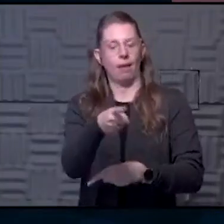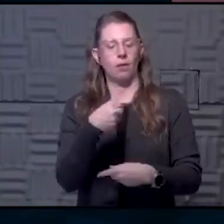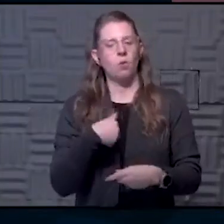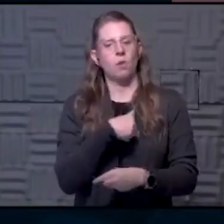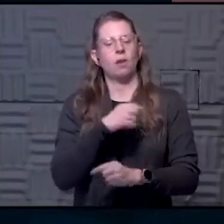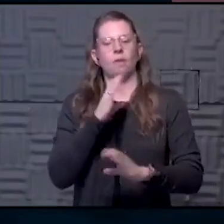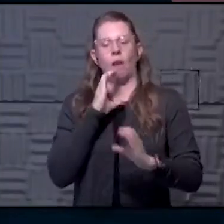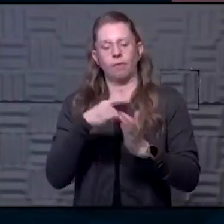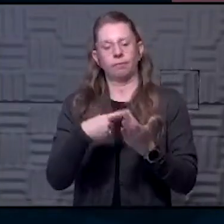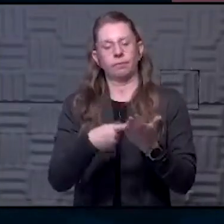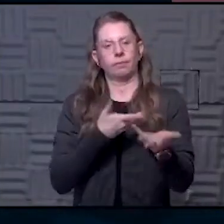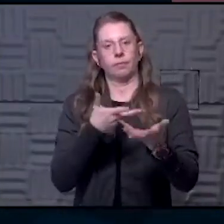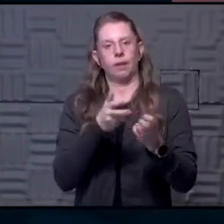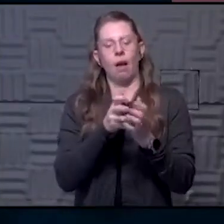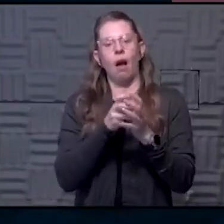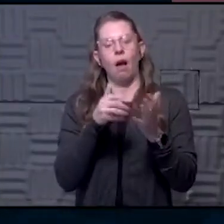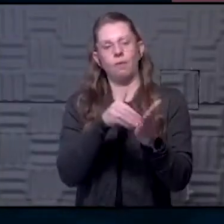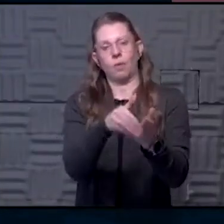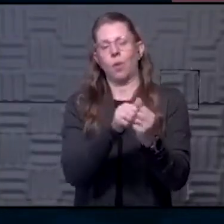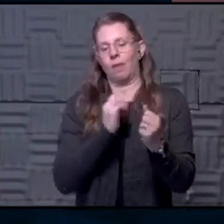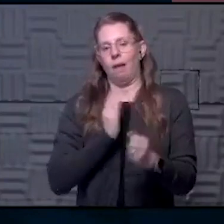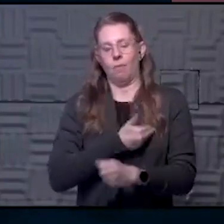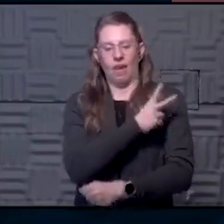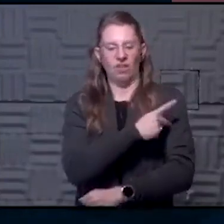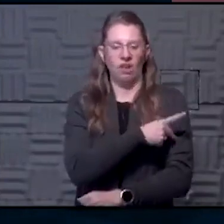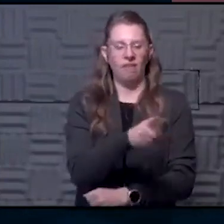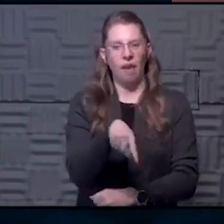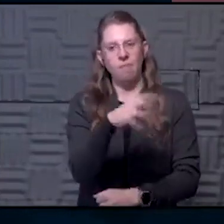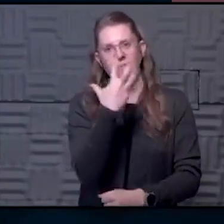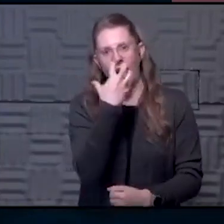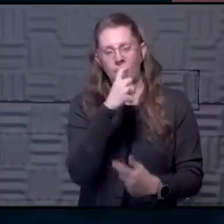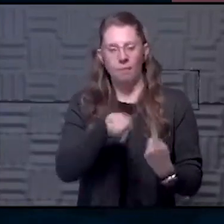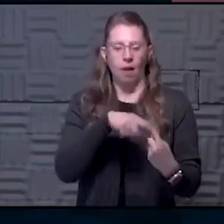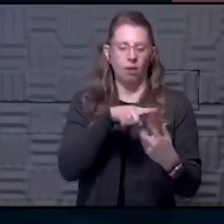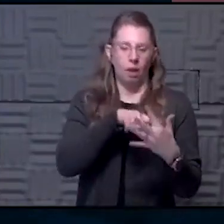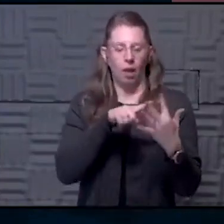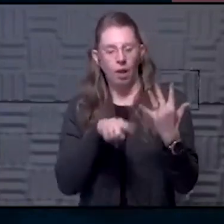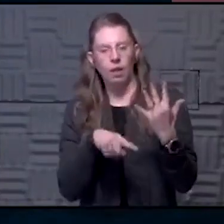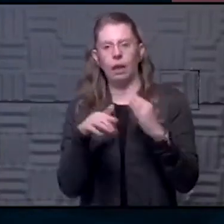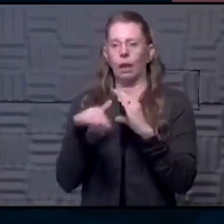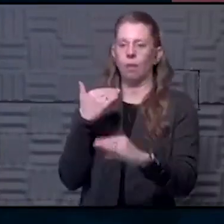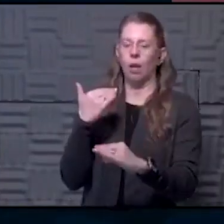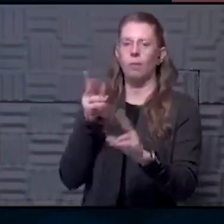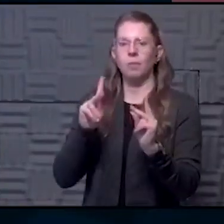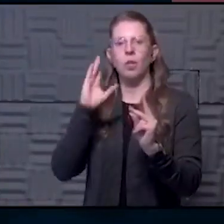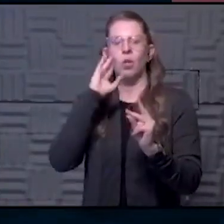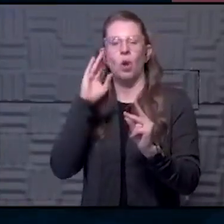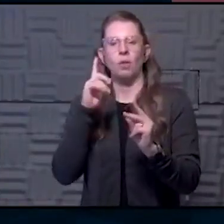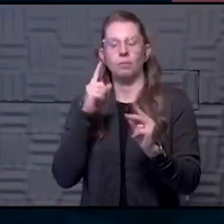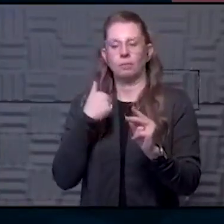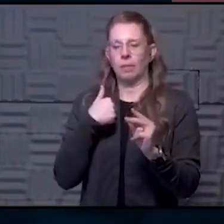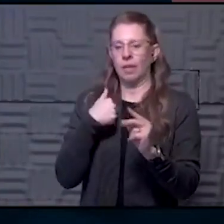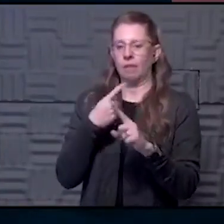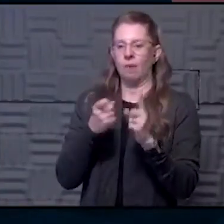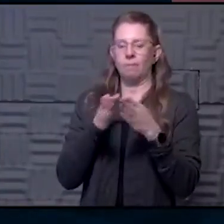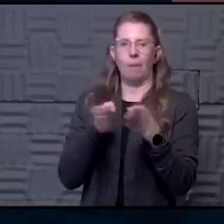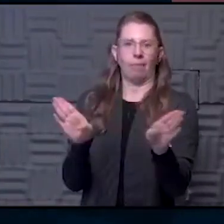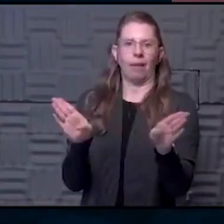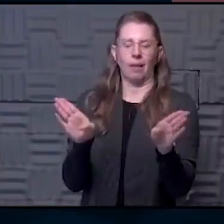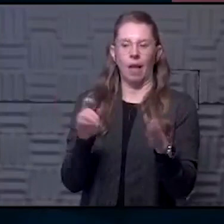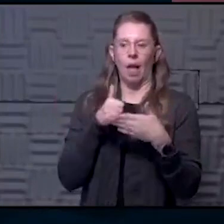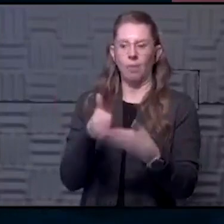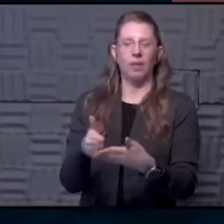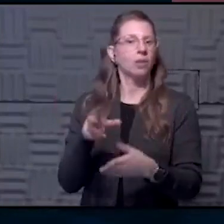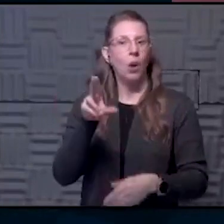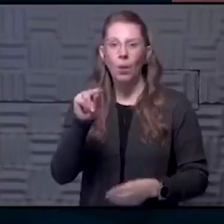this conversation a lot with our patients. It's like they're so mad about this or that. And I get emails from people who know me out in the public, can you please help me? And it's like, no,